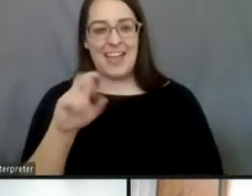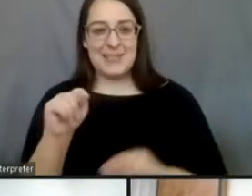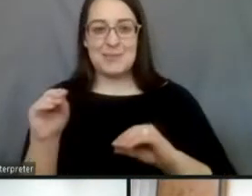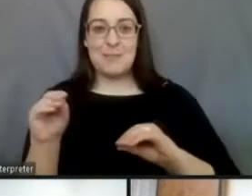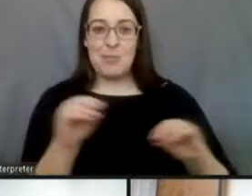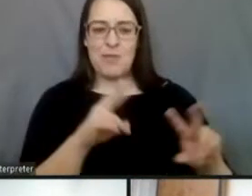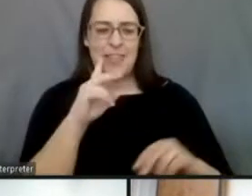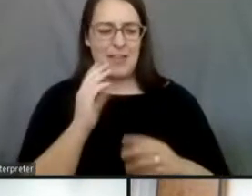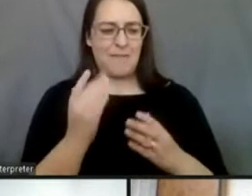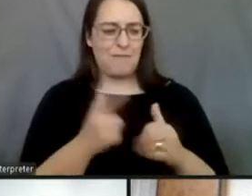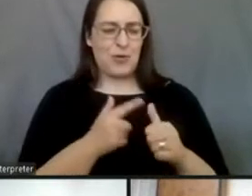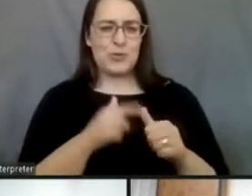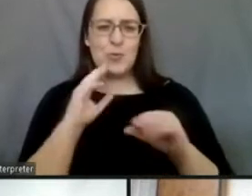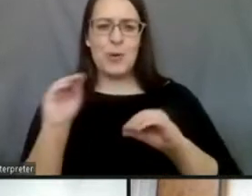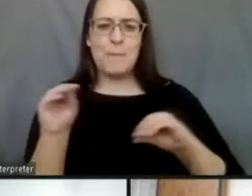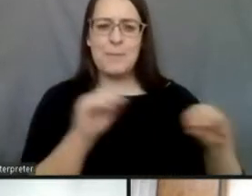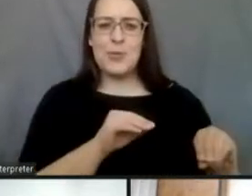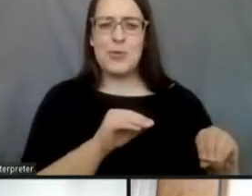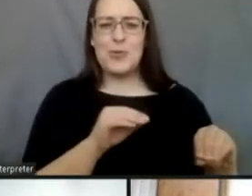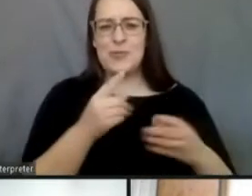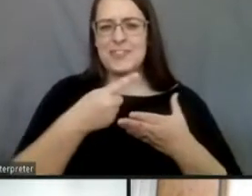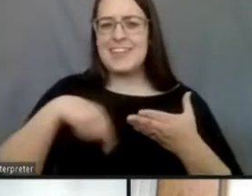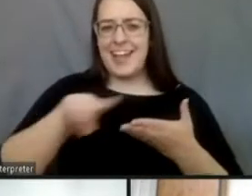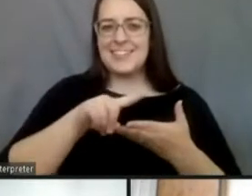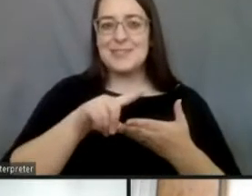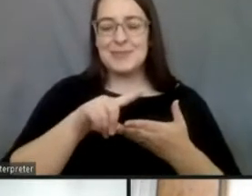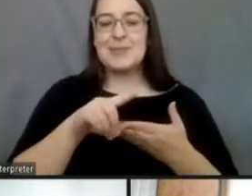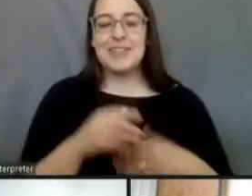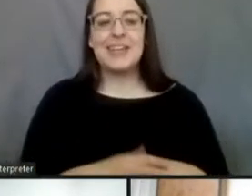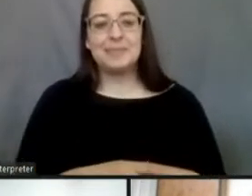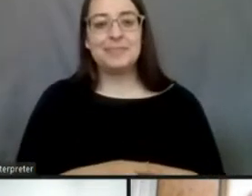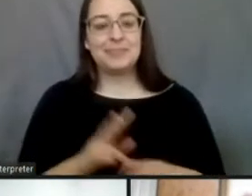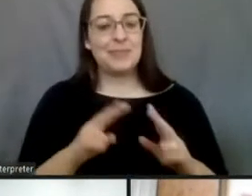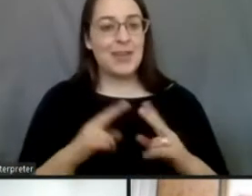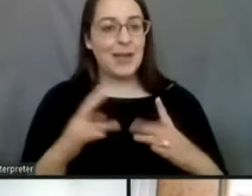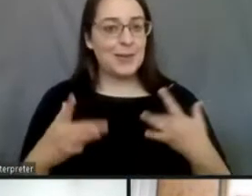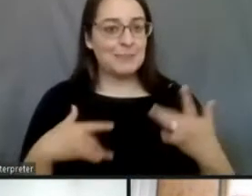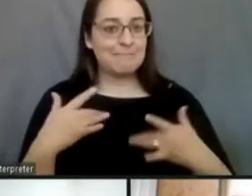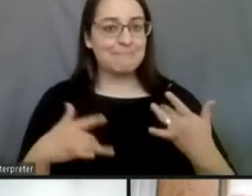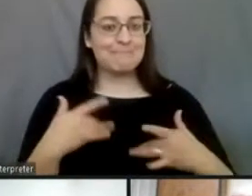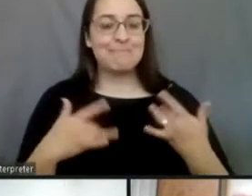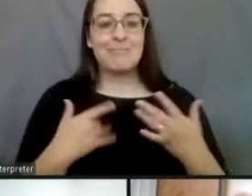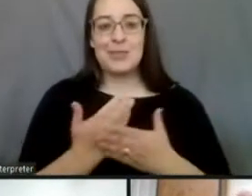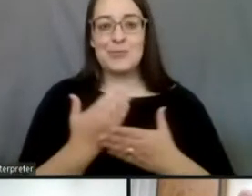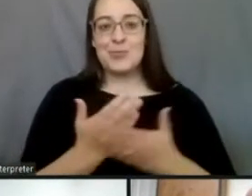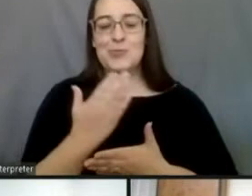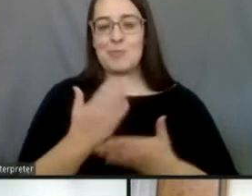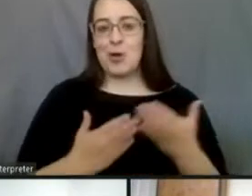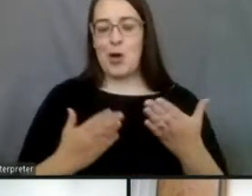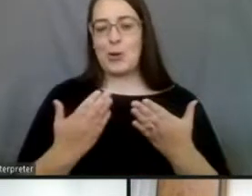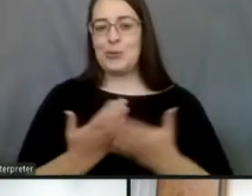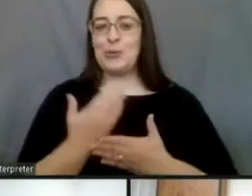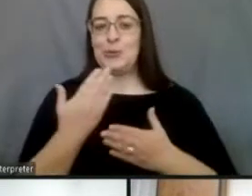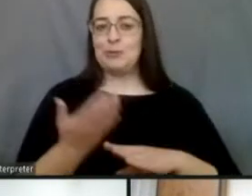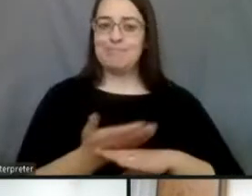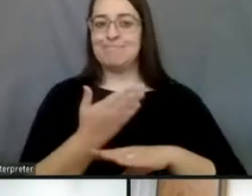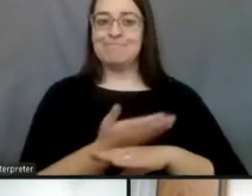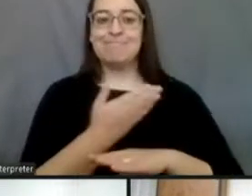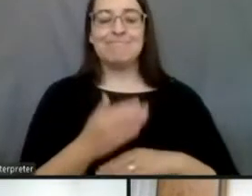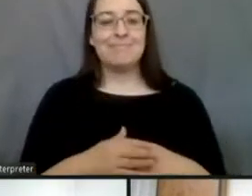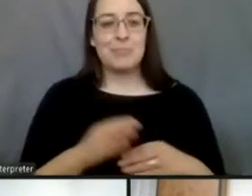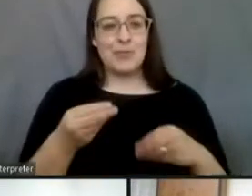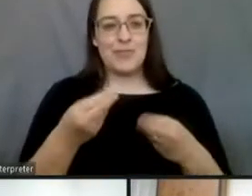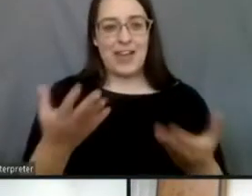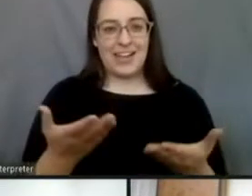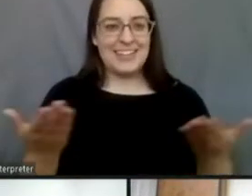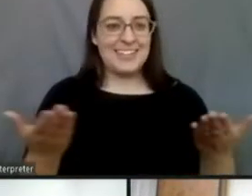our first veterans are going to be moving into there next week. And so very excited about that new improvement we were going to have in our